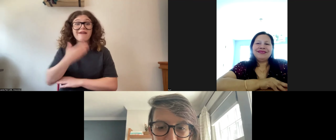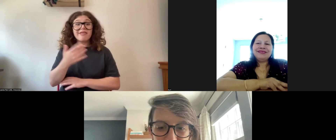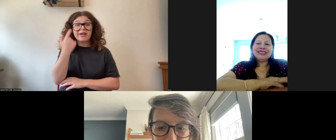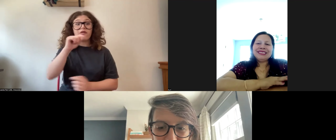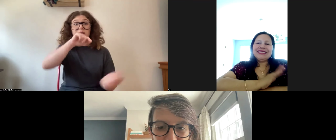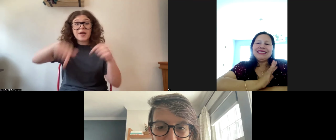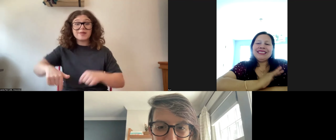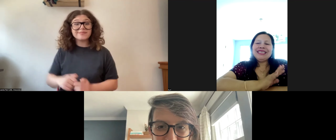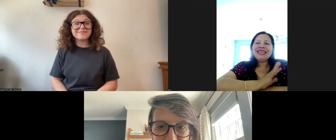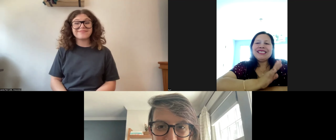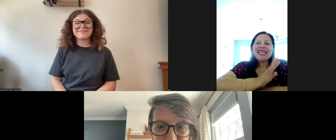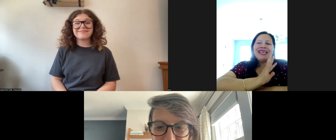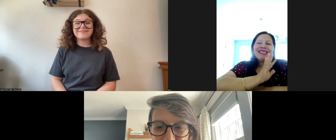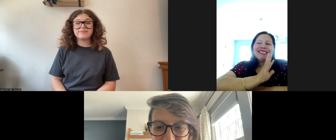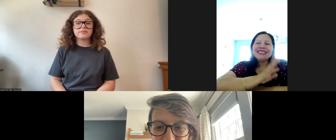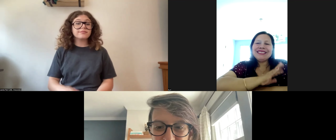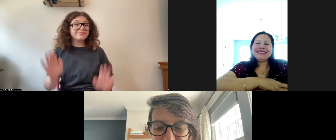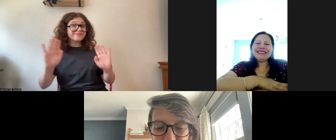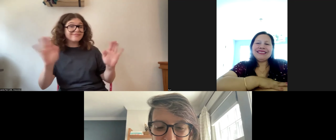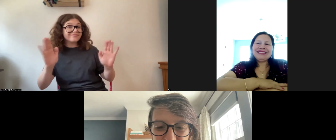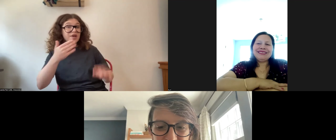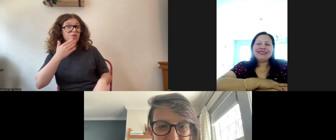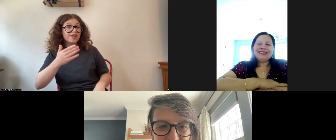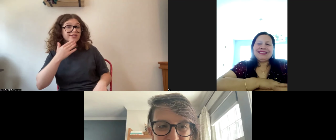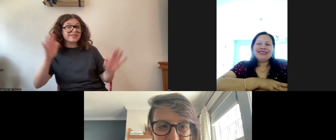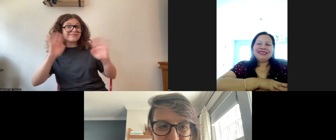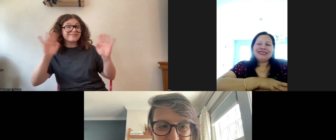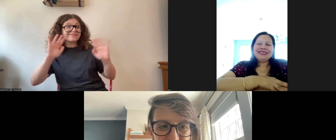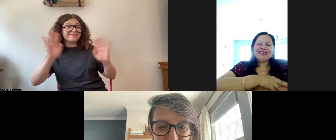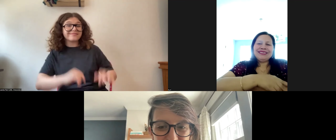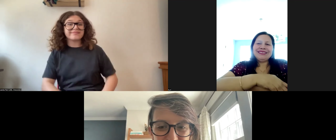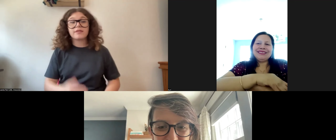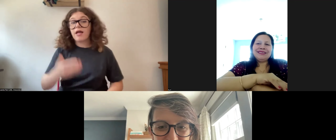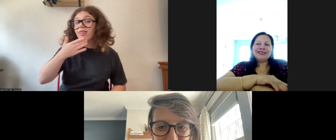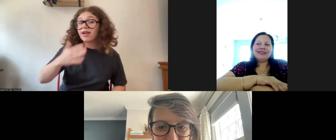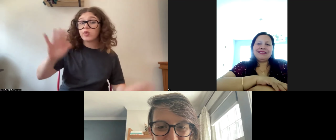Gracias. Thank you.